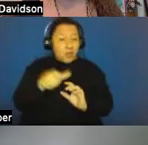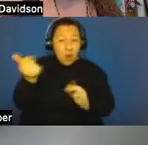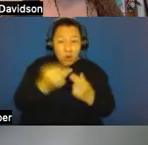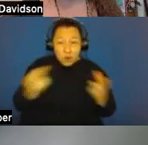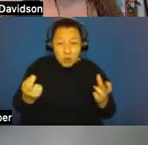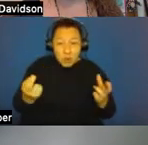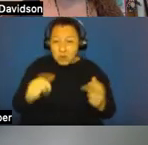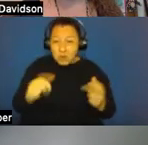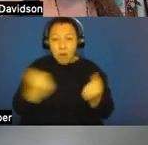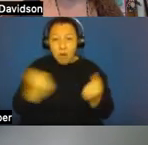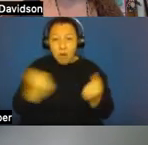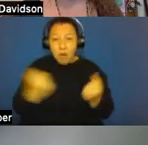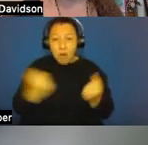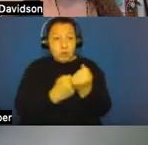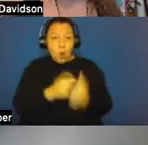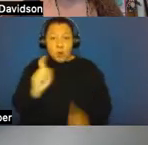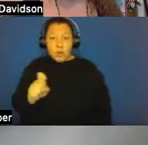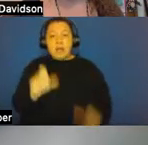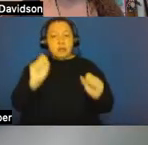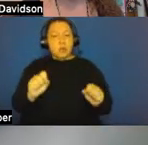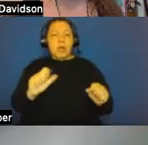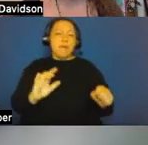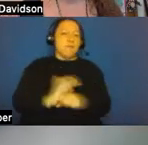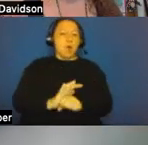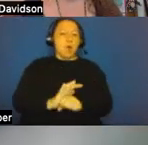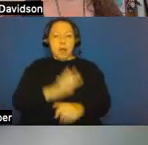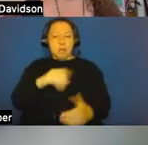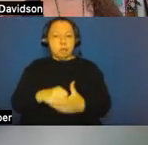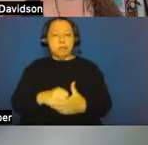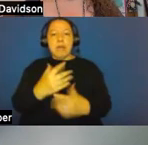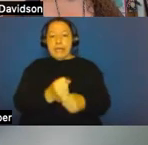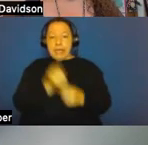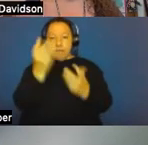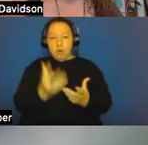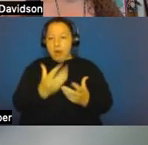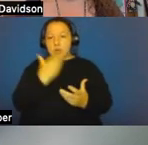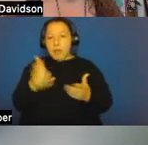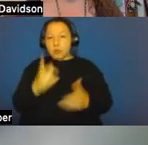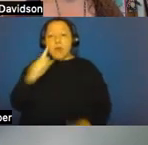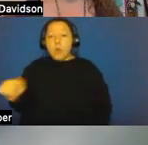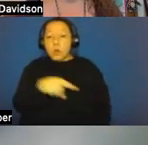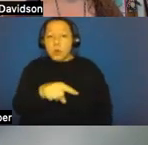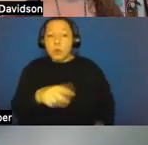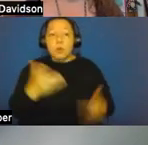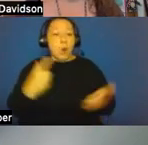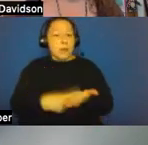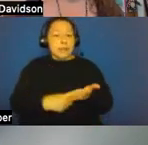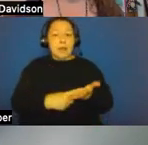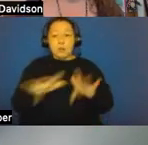be able to get this information in the best way. We talked about the fact that we're recording, so the things that we say